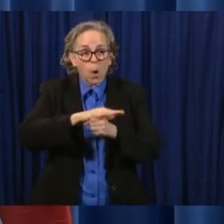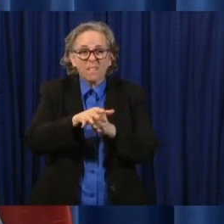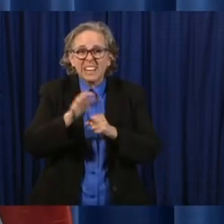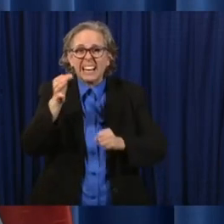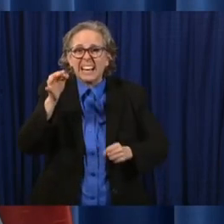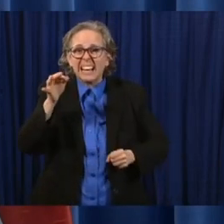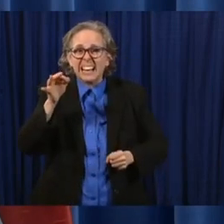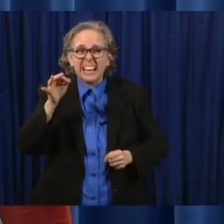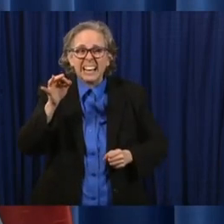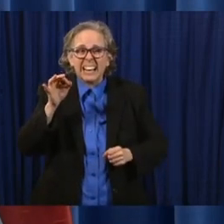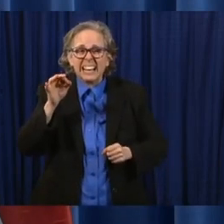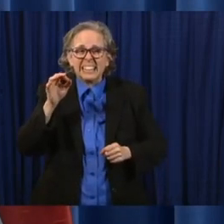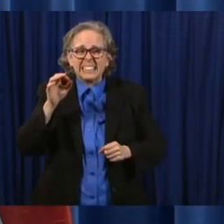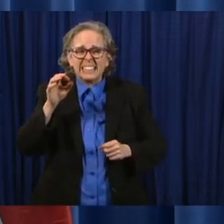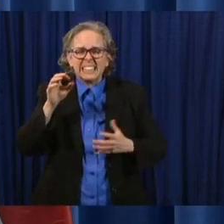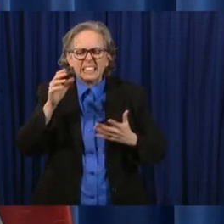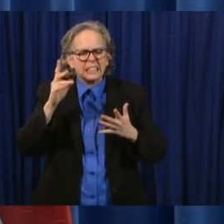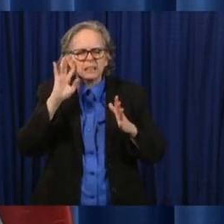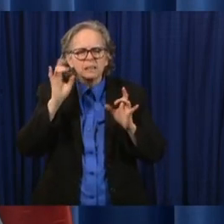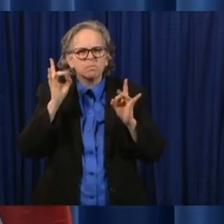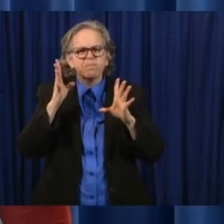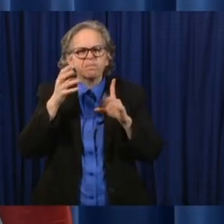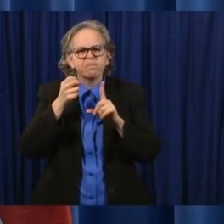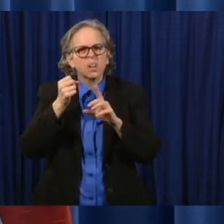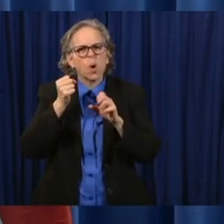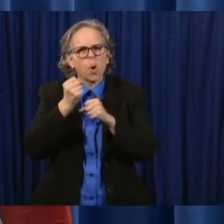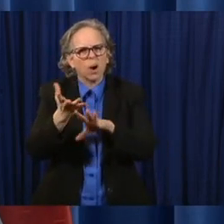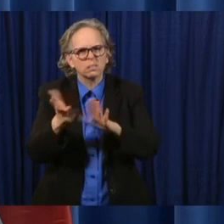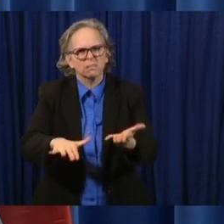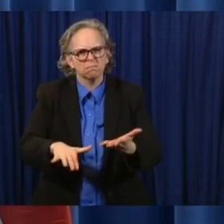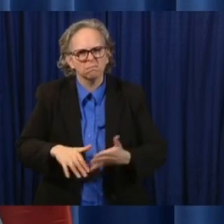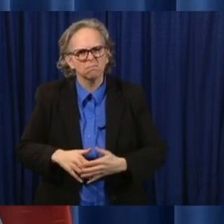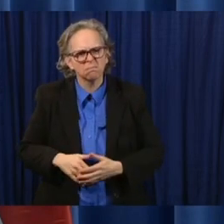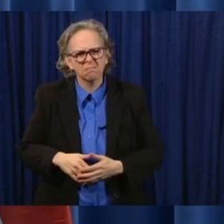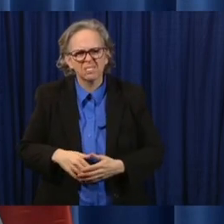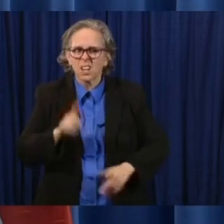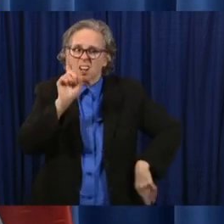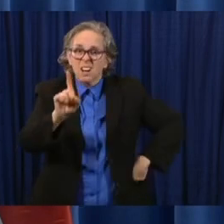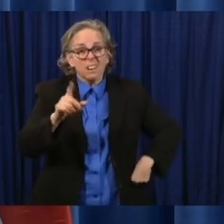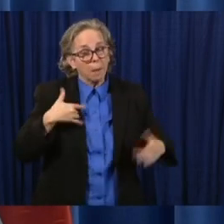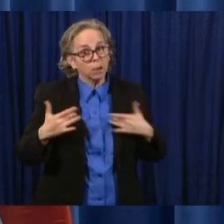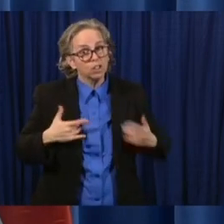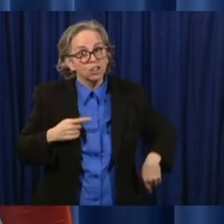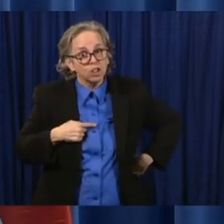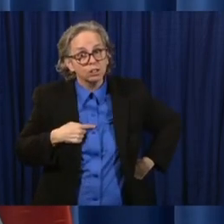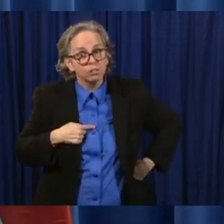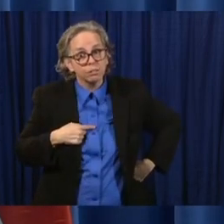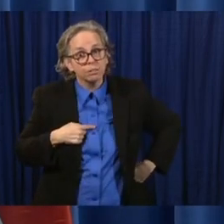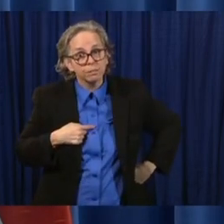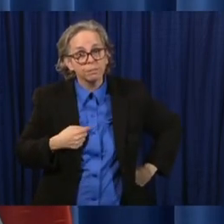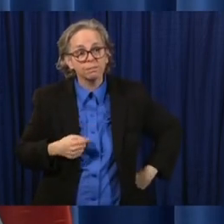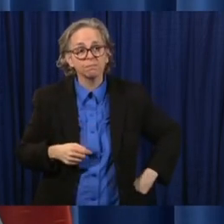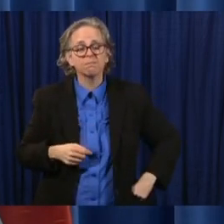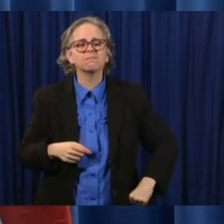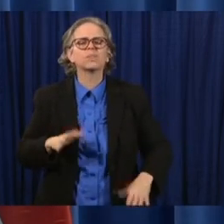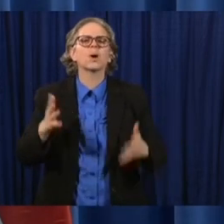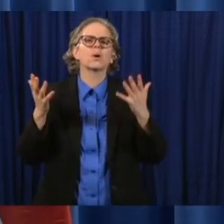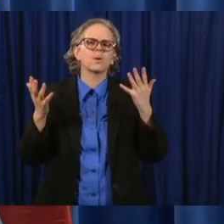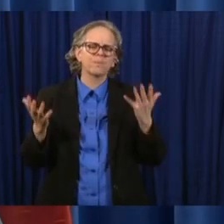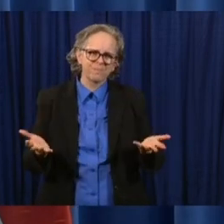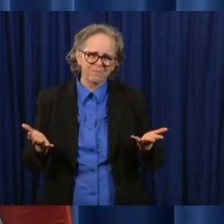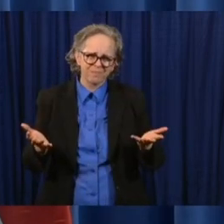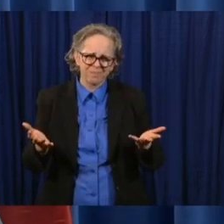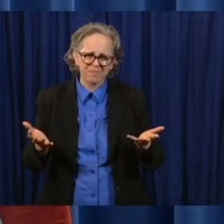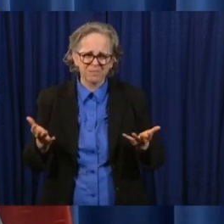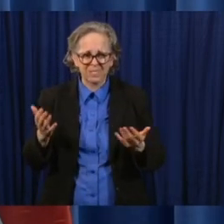that was the concern. Now, what we did, as you know, in regard to certain